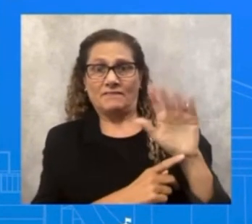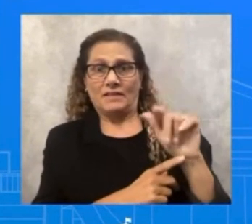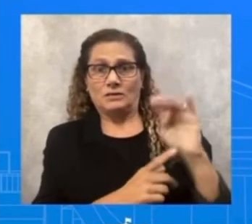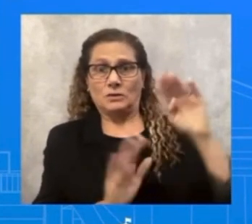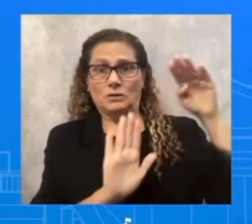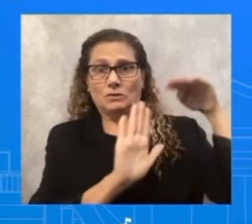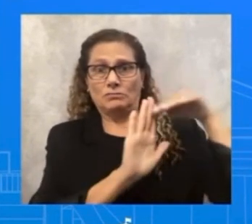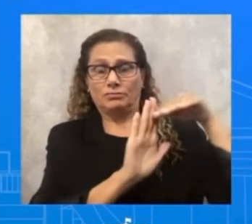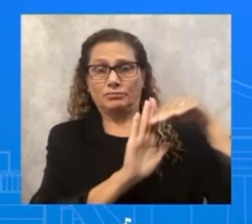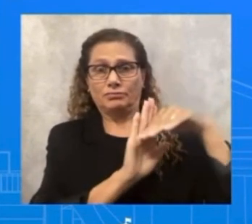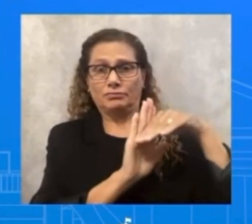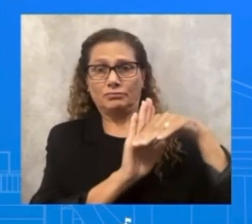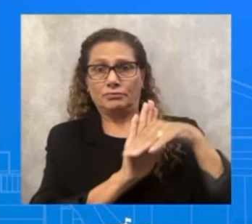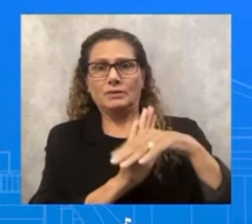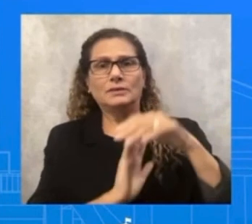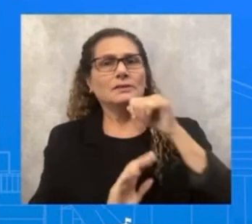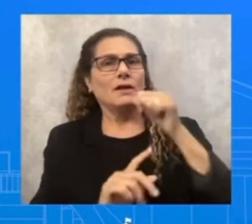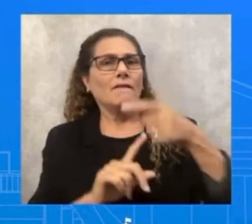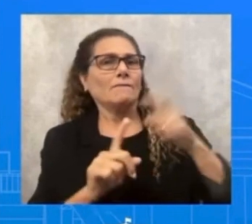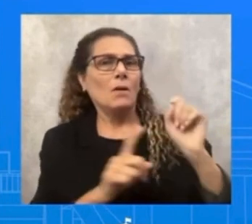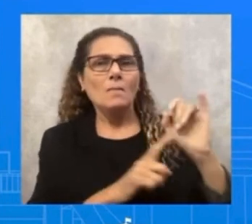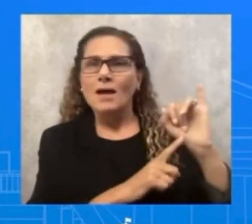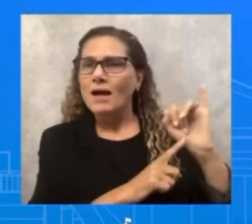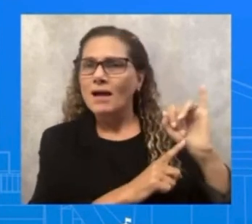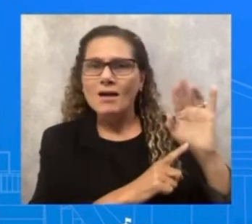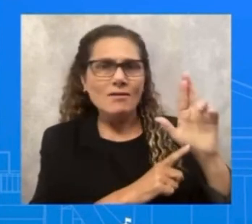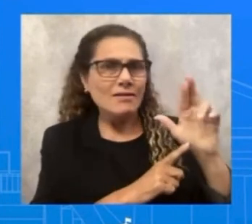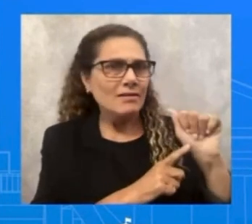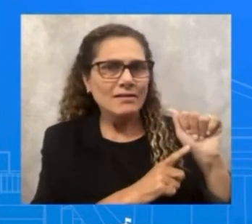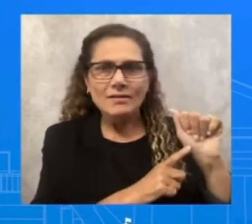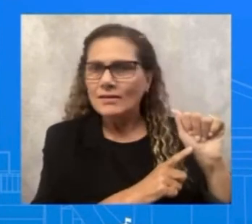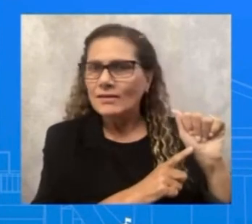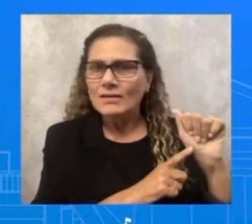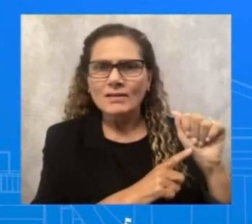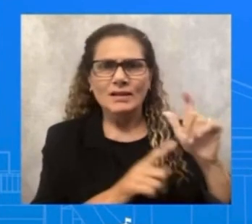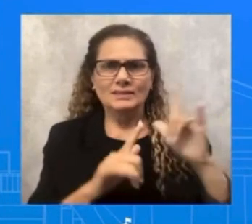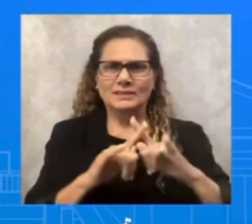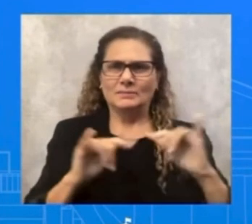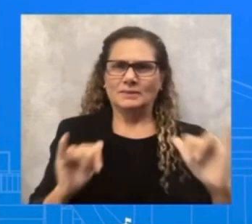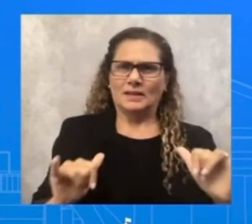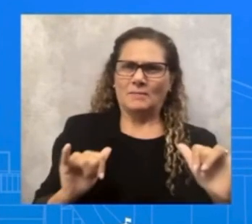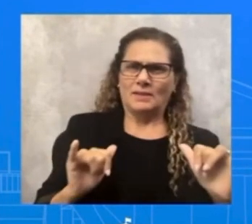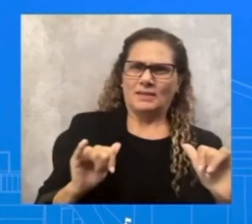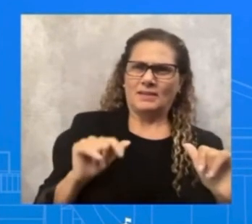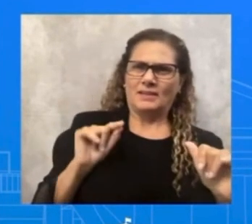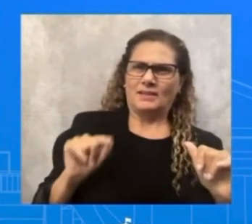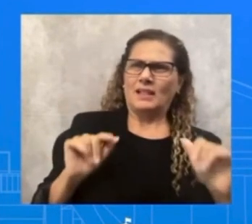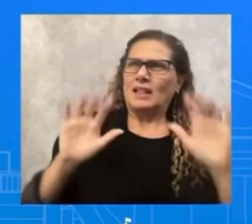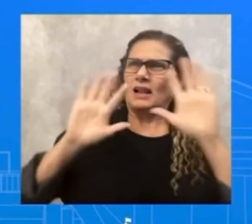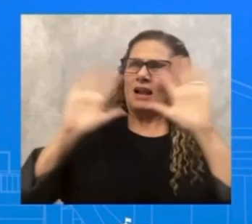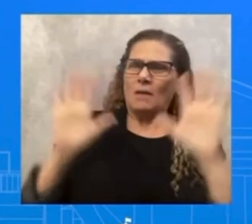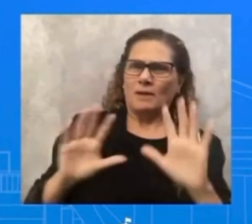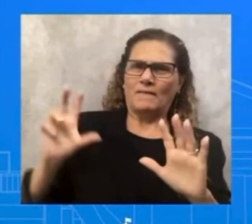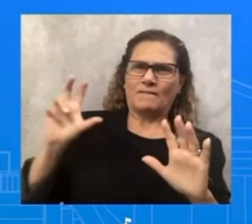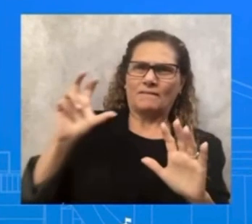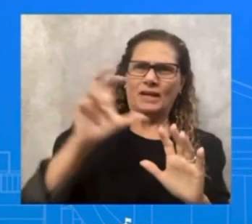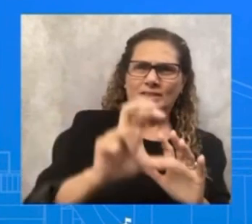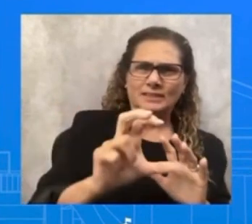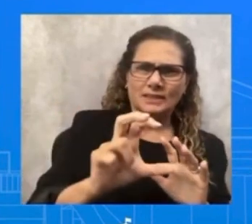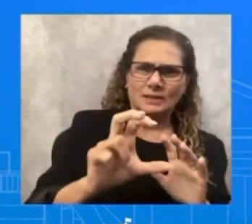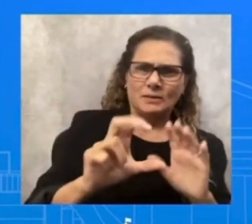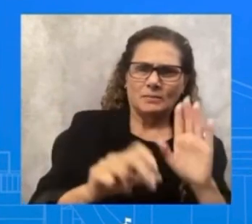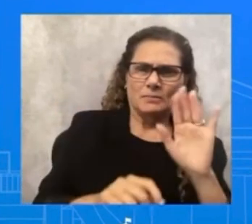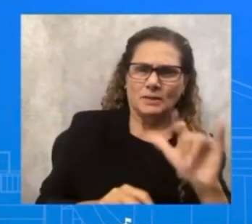IRA. And meantime, we were told initially that the climate investments in this bill would cost somewhere around $385